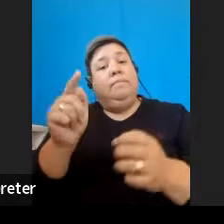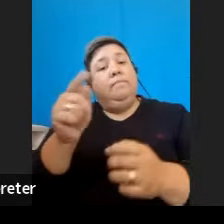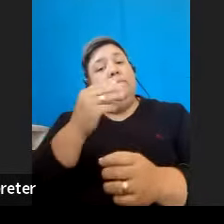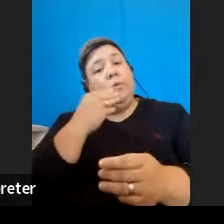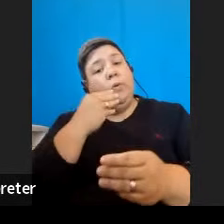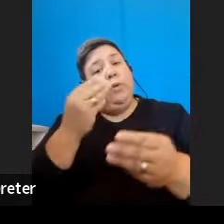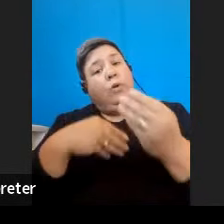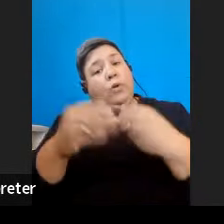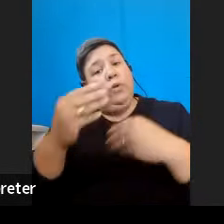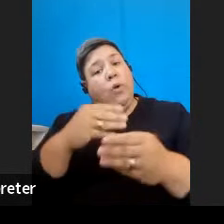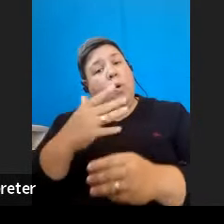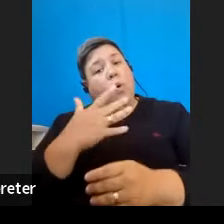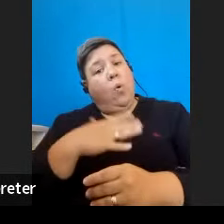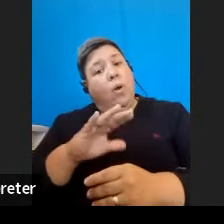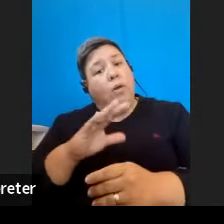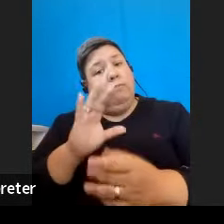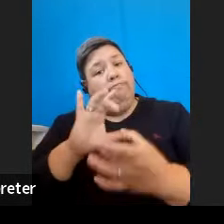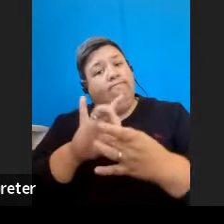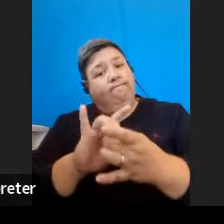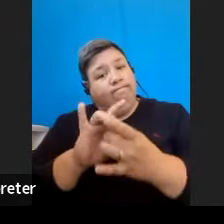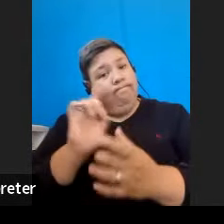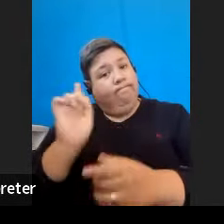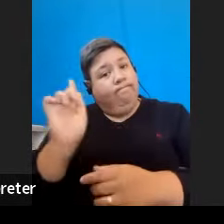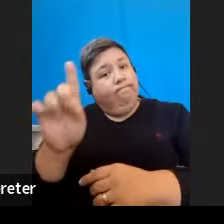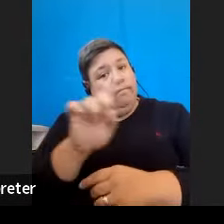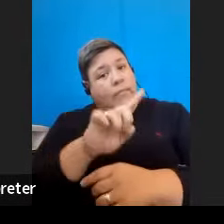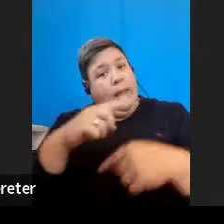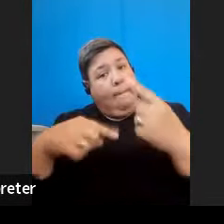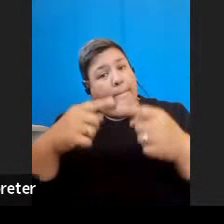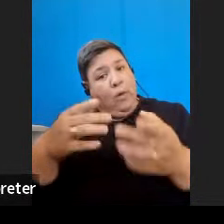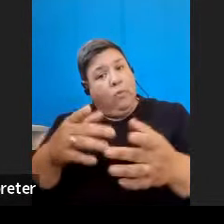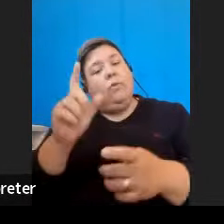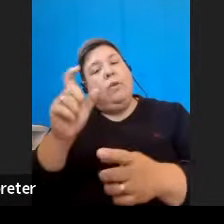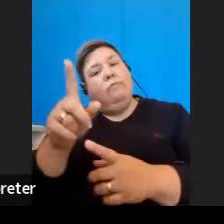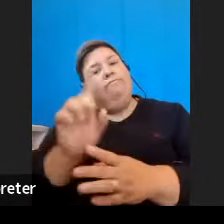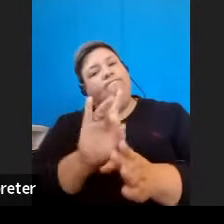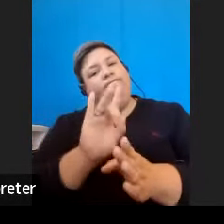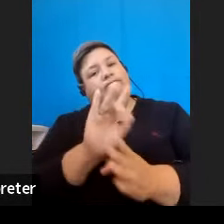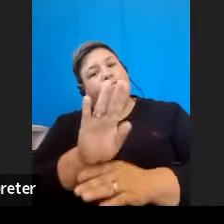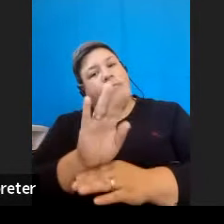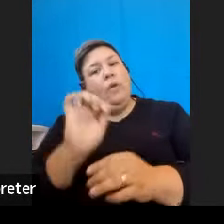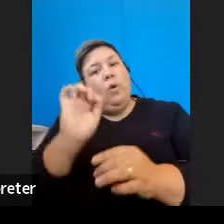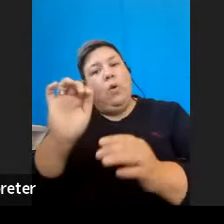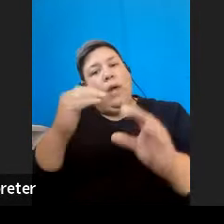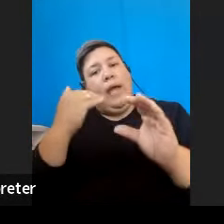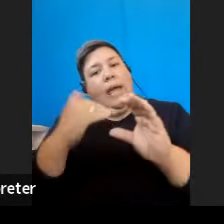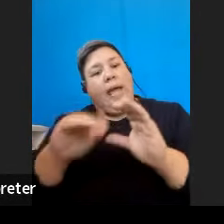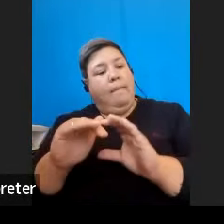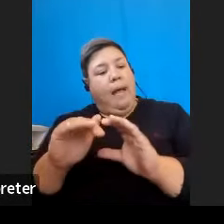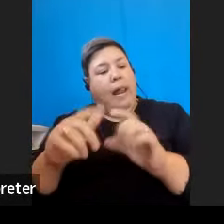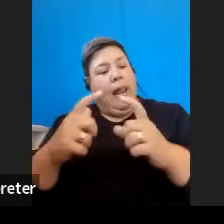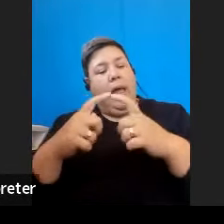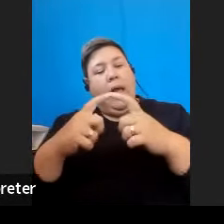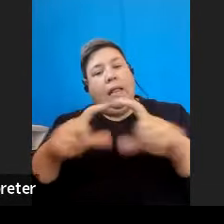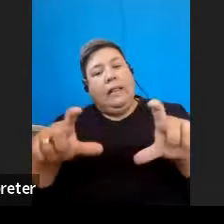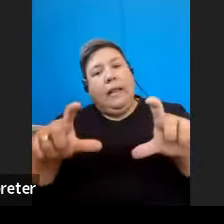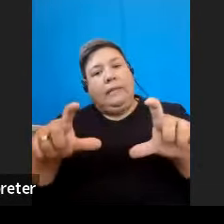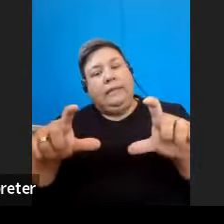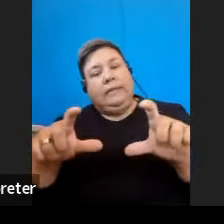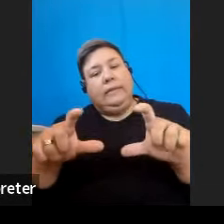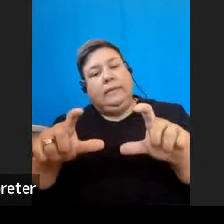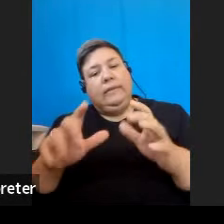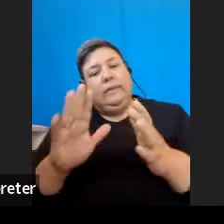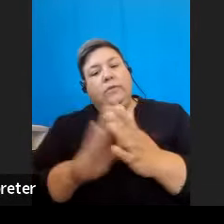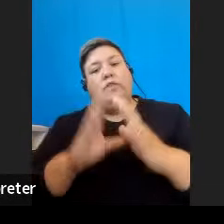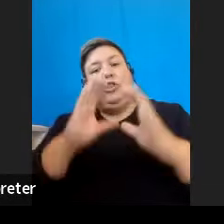may want us to engage with them beyond this session, you can send us your email address. You can drop your email address here on the chat